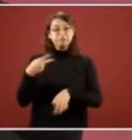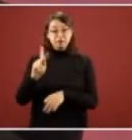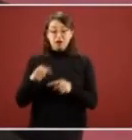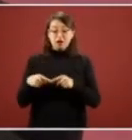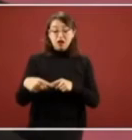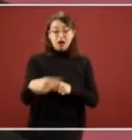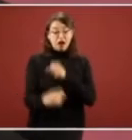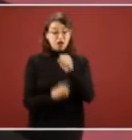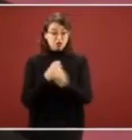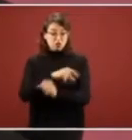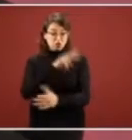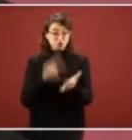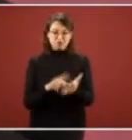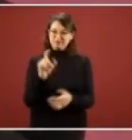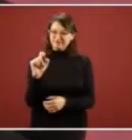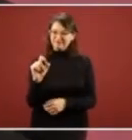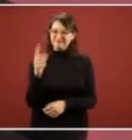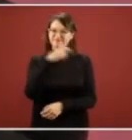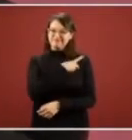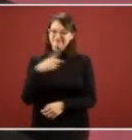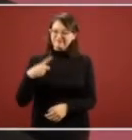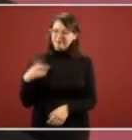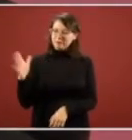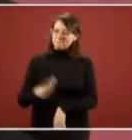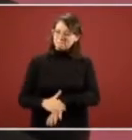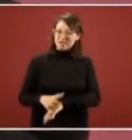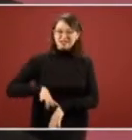20. In the year 2020.